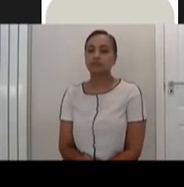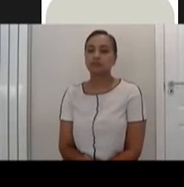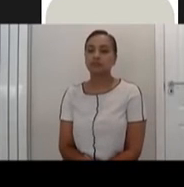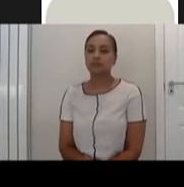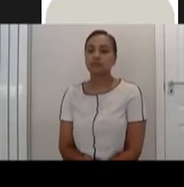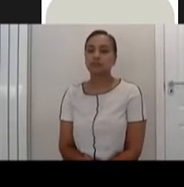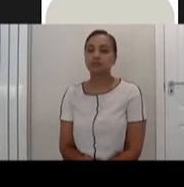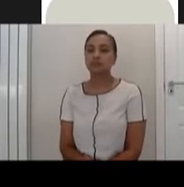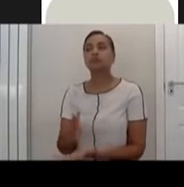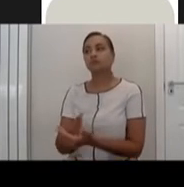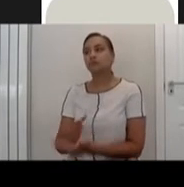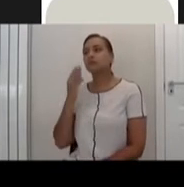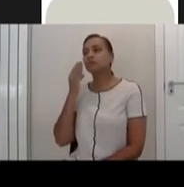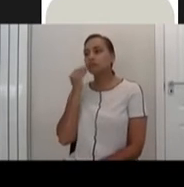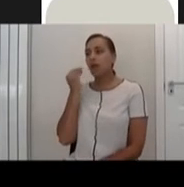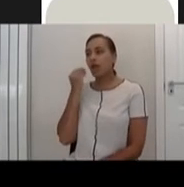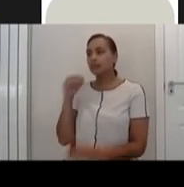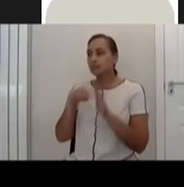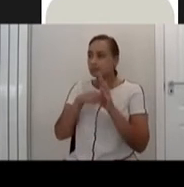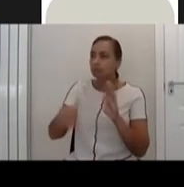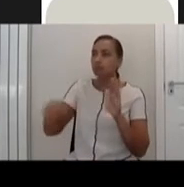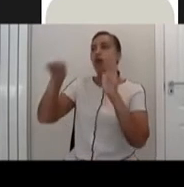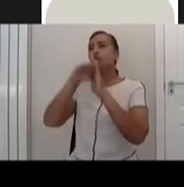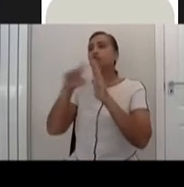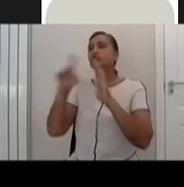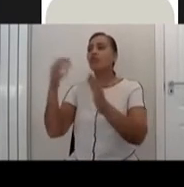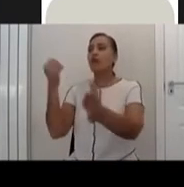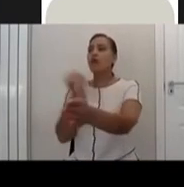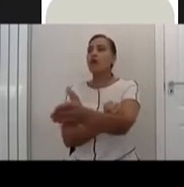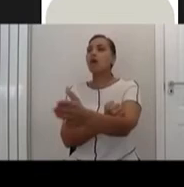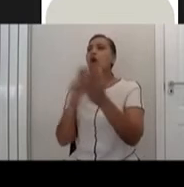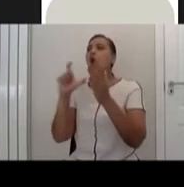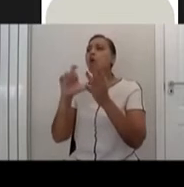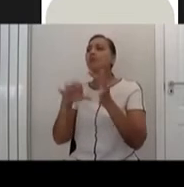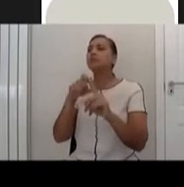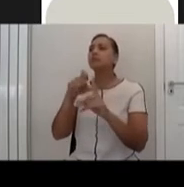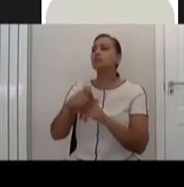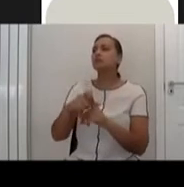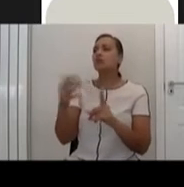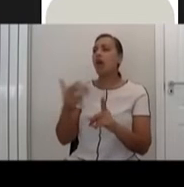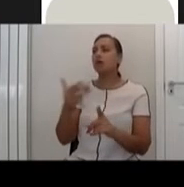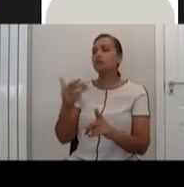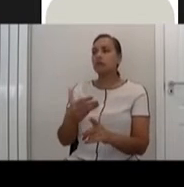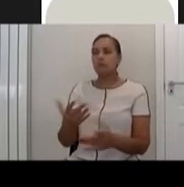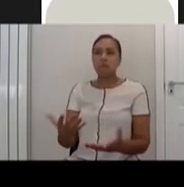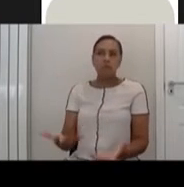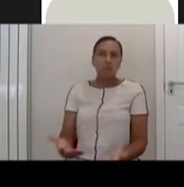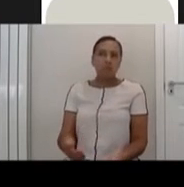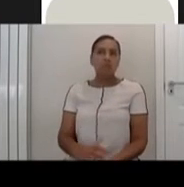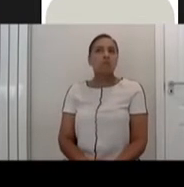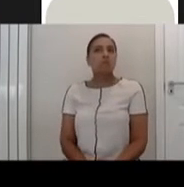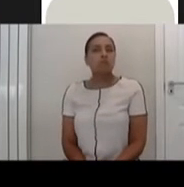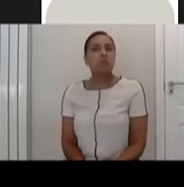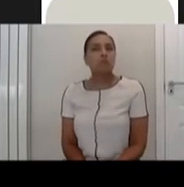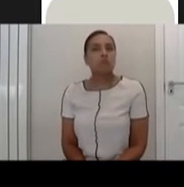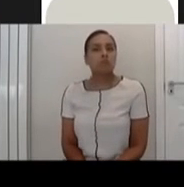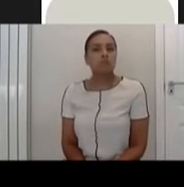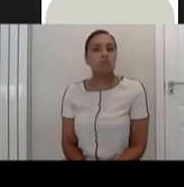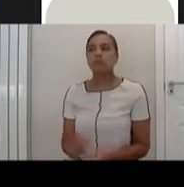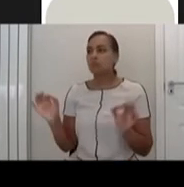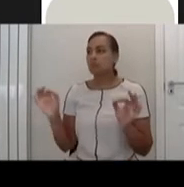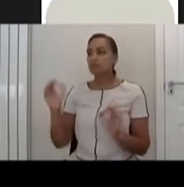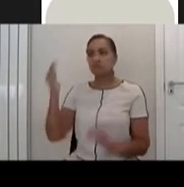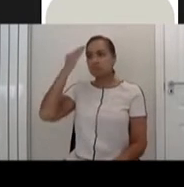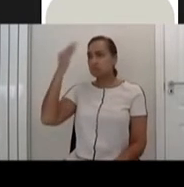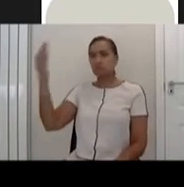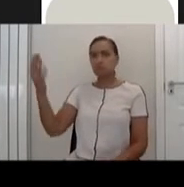sort of diabetics being prioritised for COVID vaccine, again, nobody knows